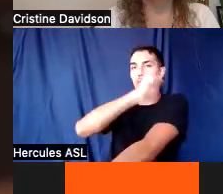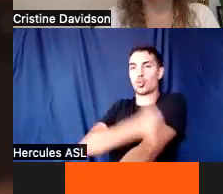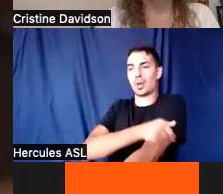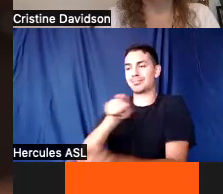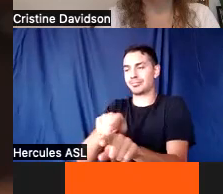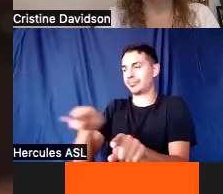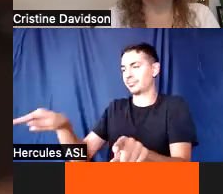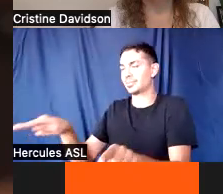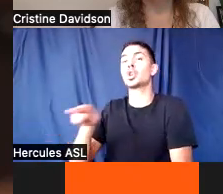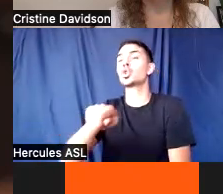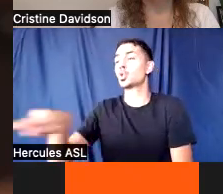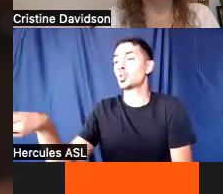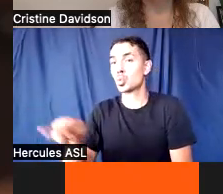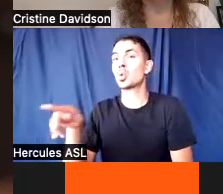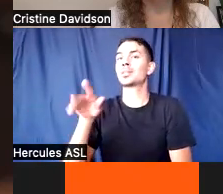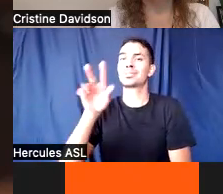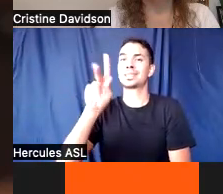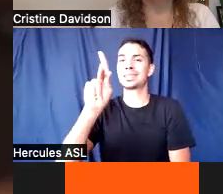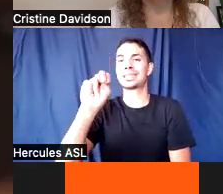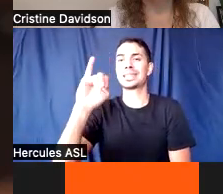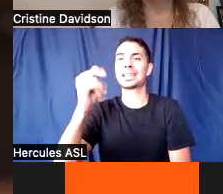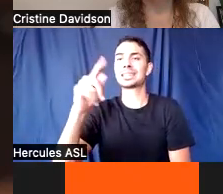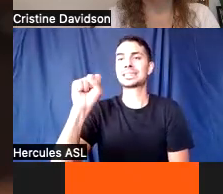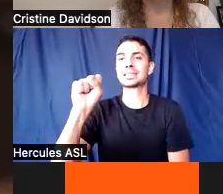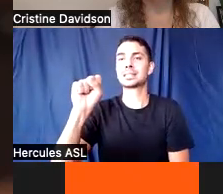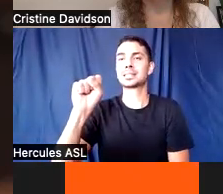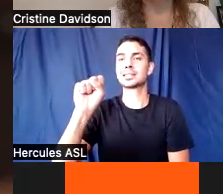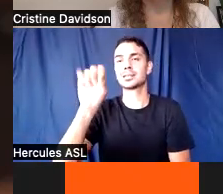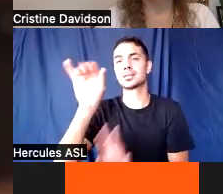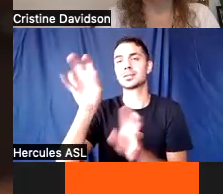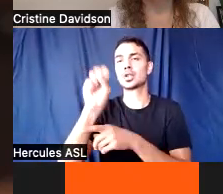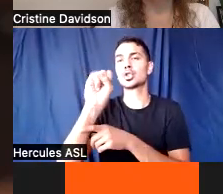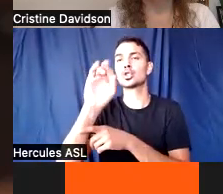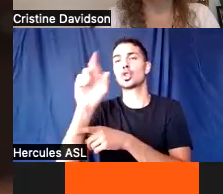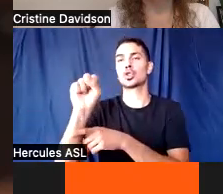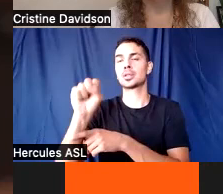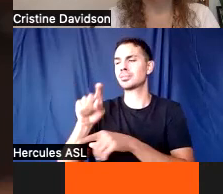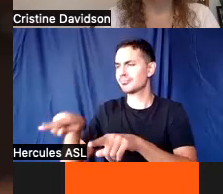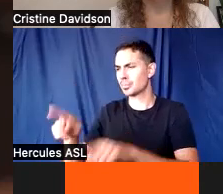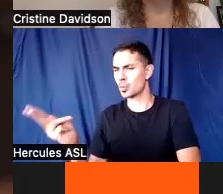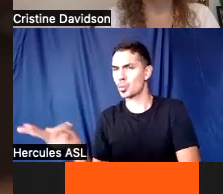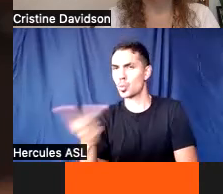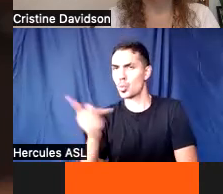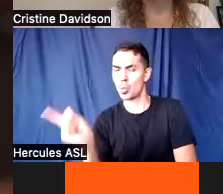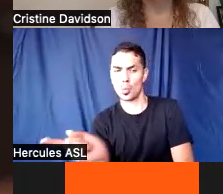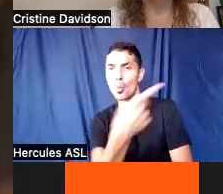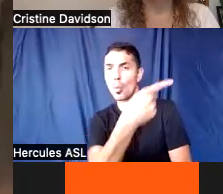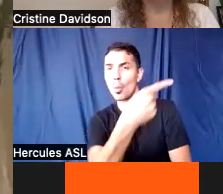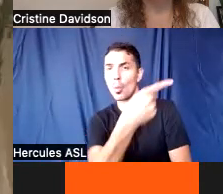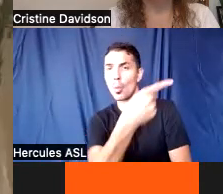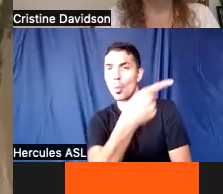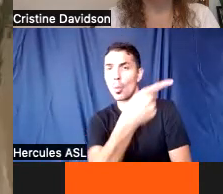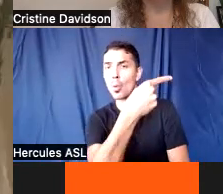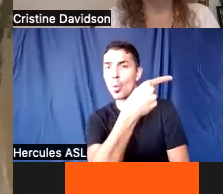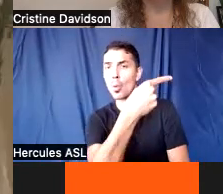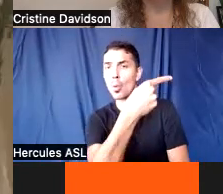no Christian prince has yet been, and acquire for me sovereignty, jurisdiction, and